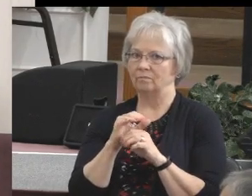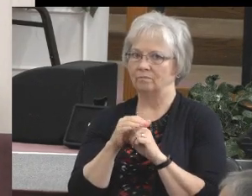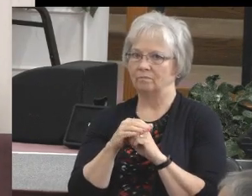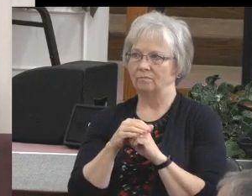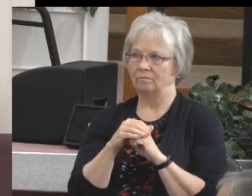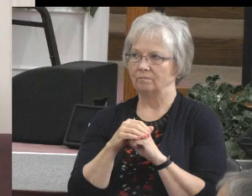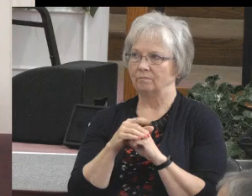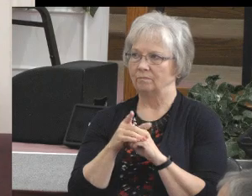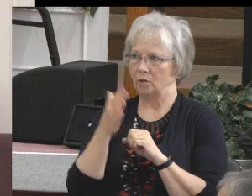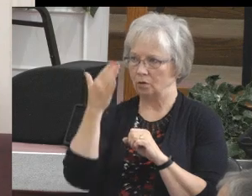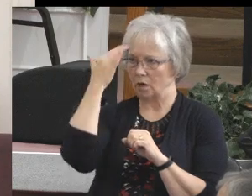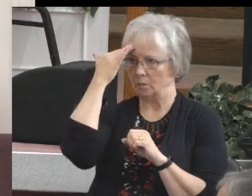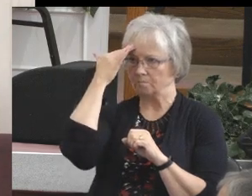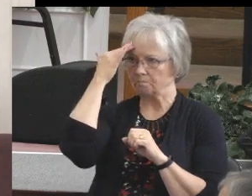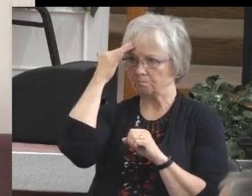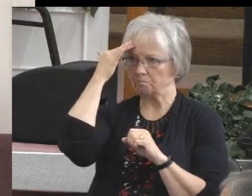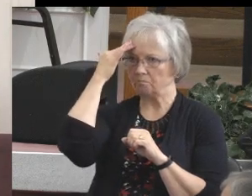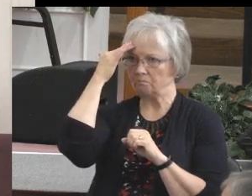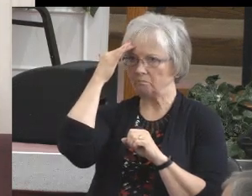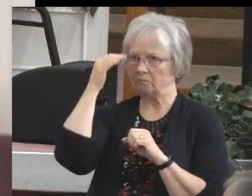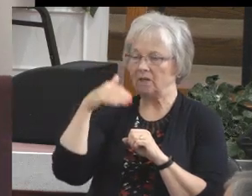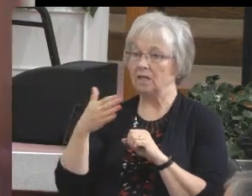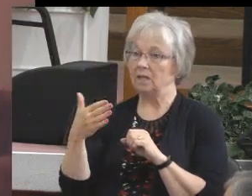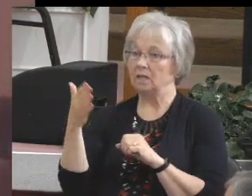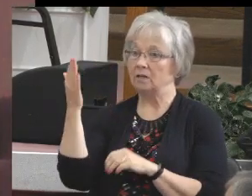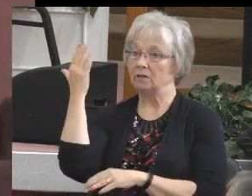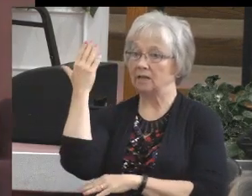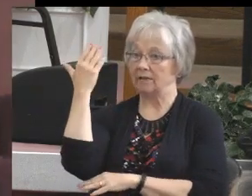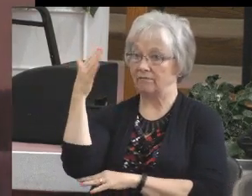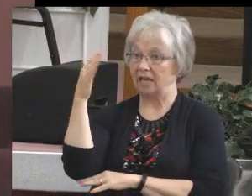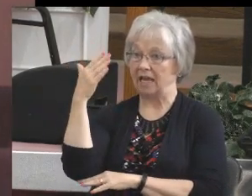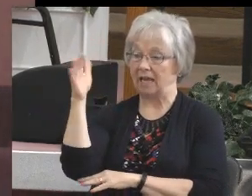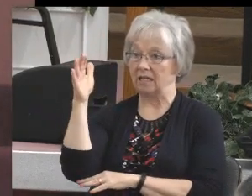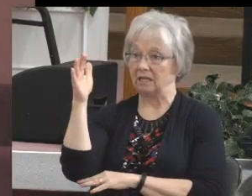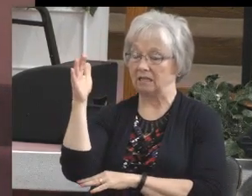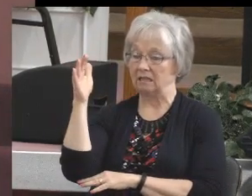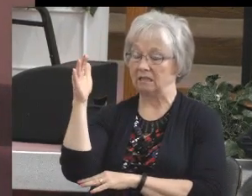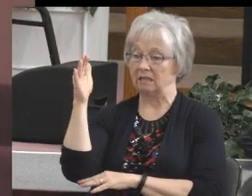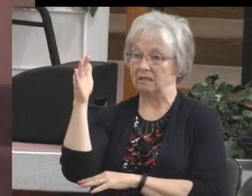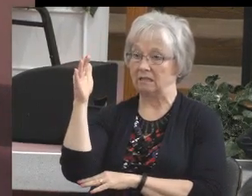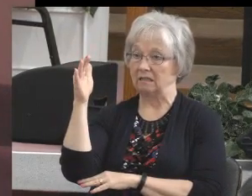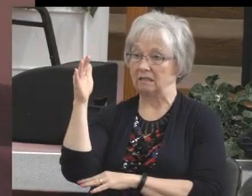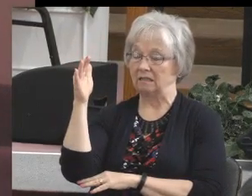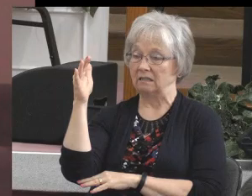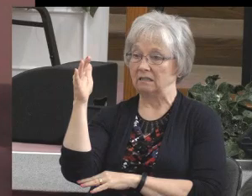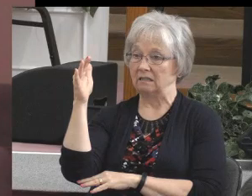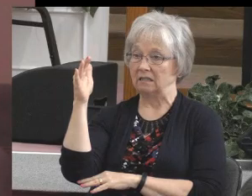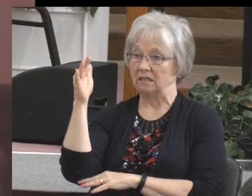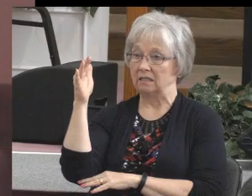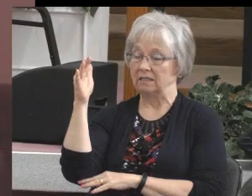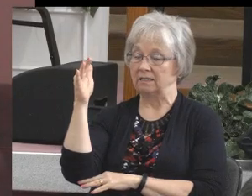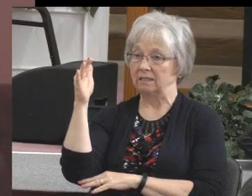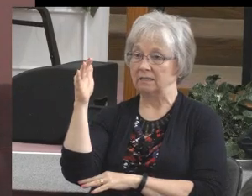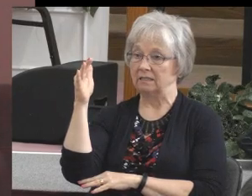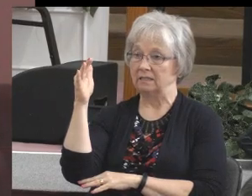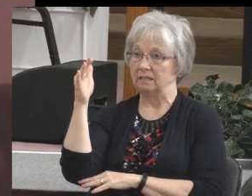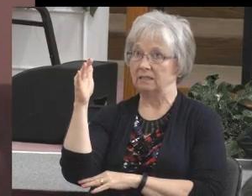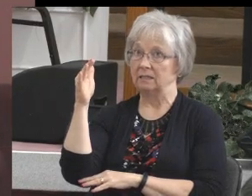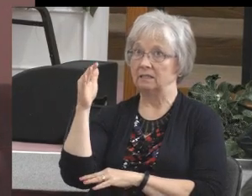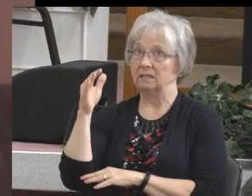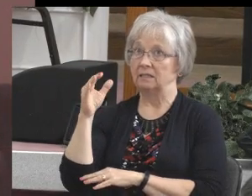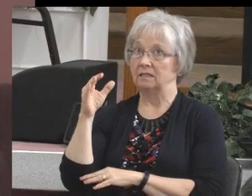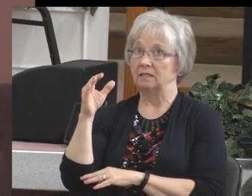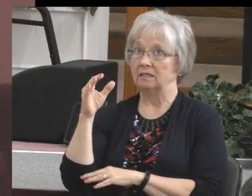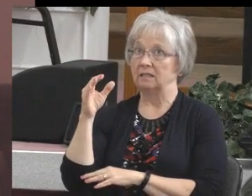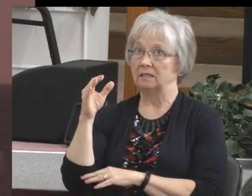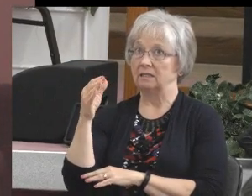You know, there is a flag ceremony. Many of you are veterans. Many of you have had veterans in